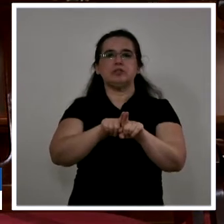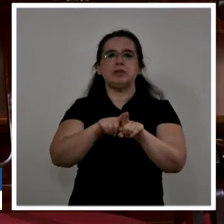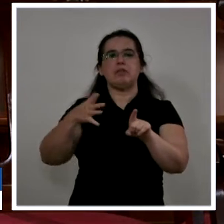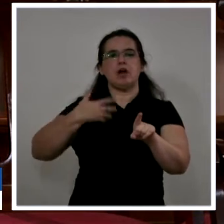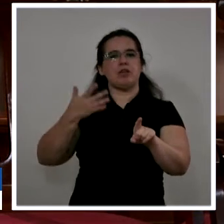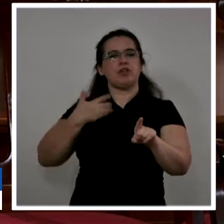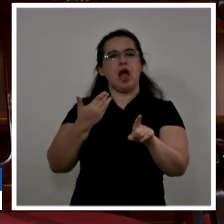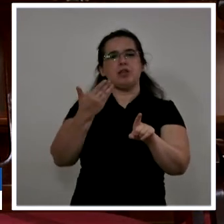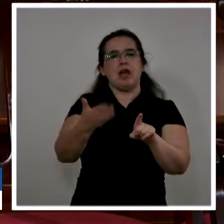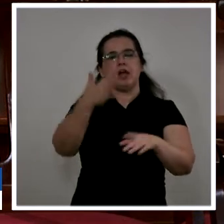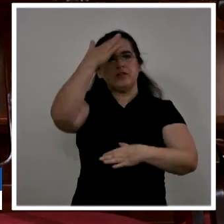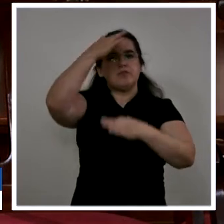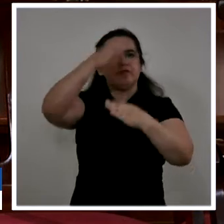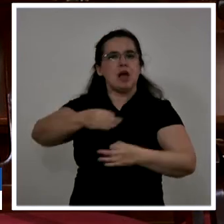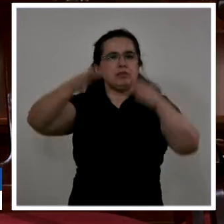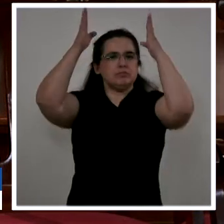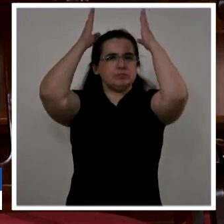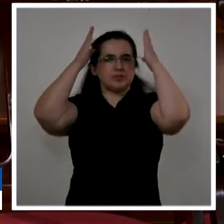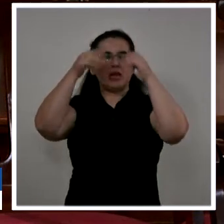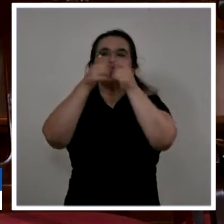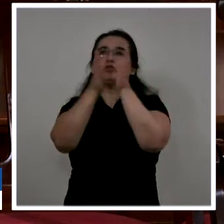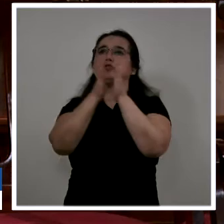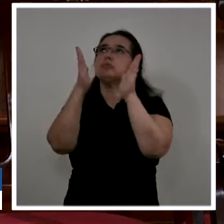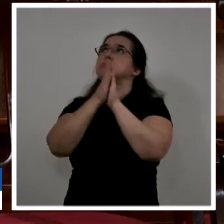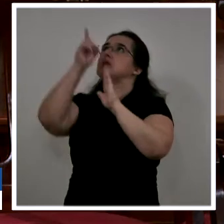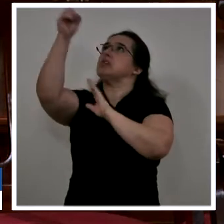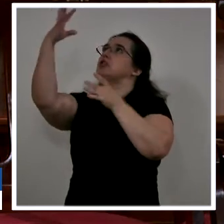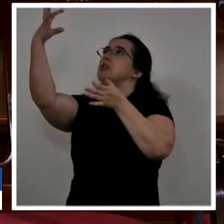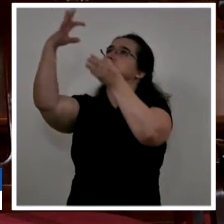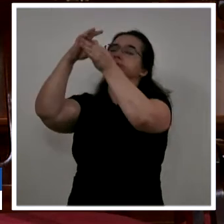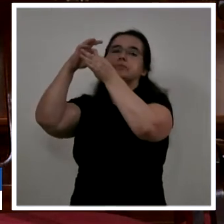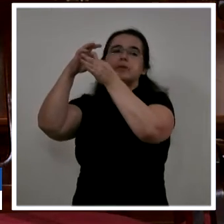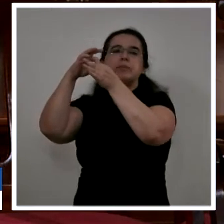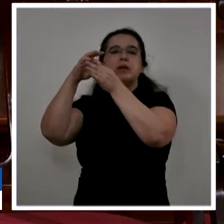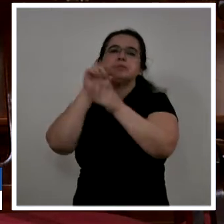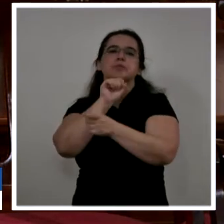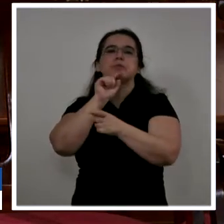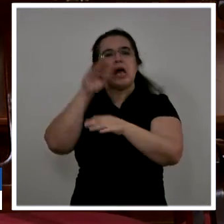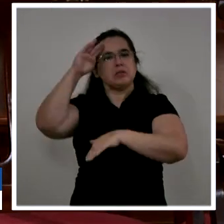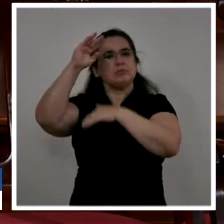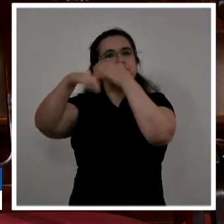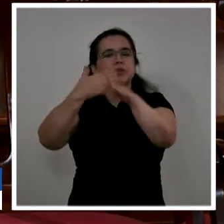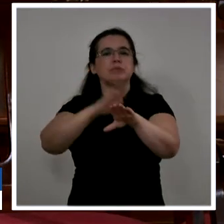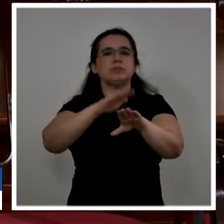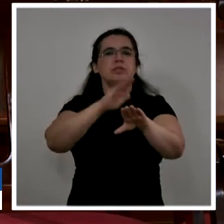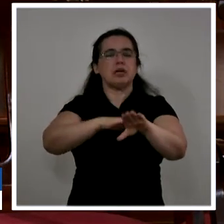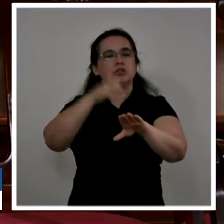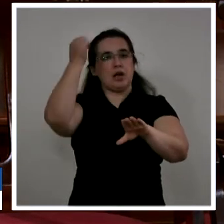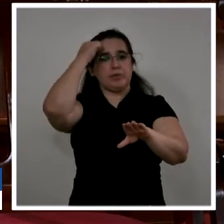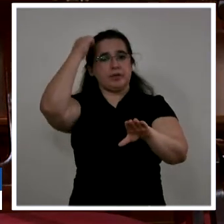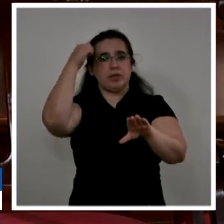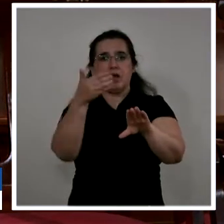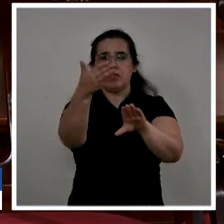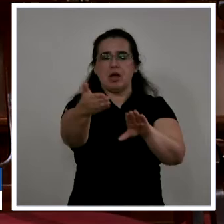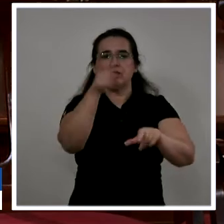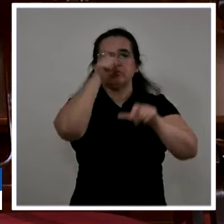misericordioso e fiel sumo sacerdote naquilo que é de Deus, a fim de fazer propiciação pelos pecados do povo. And